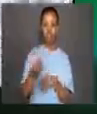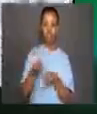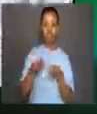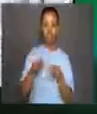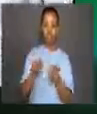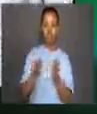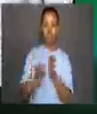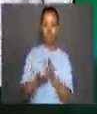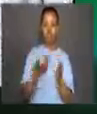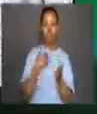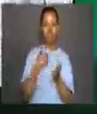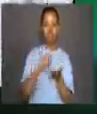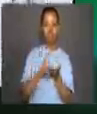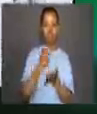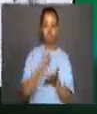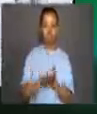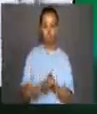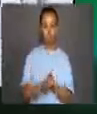soil.